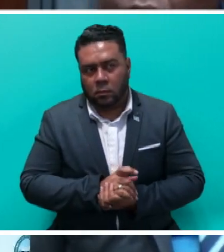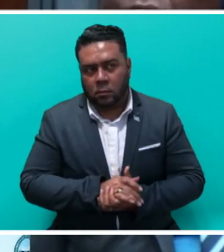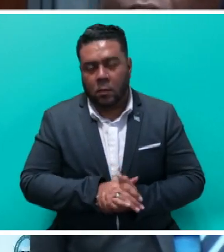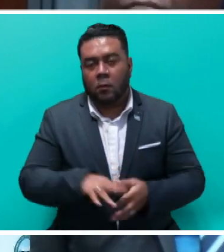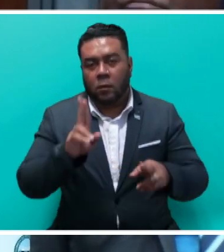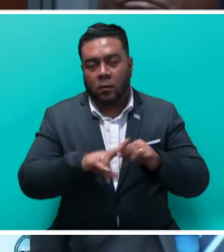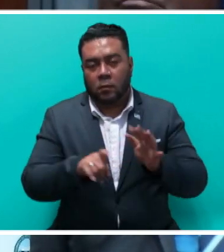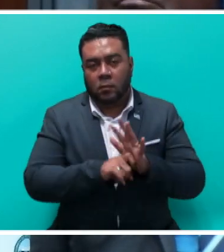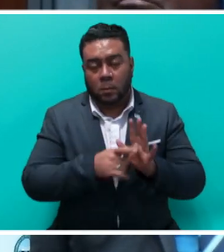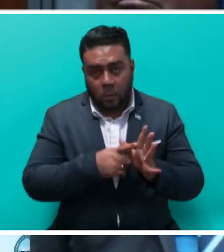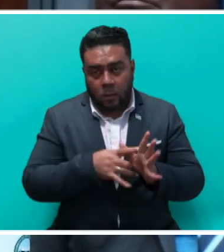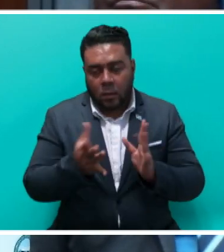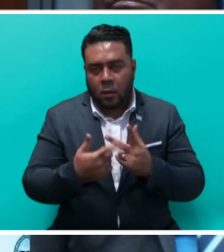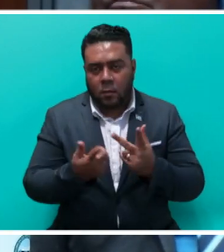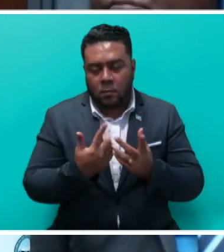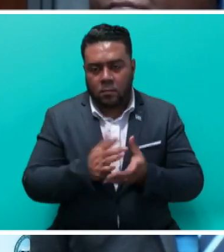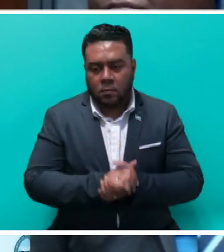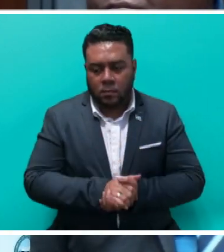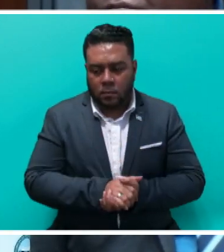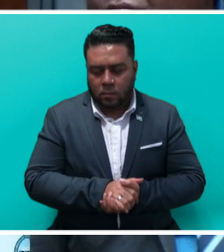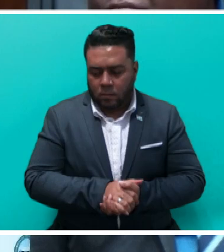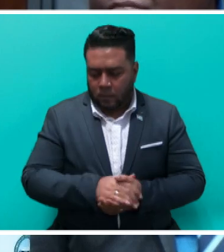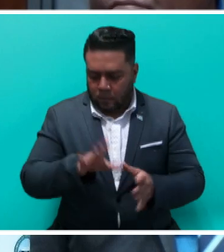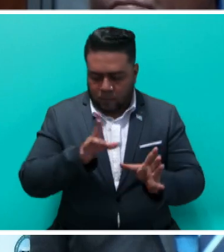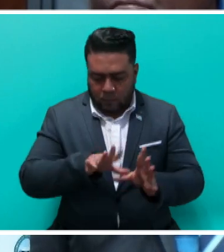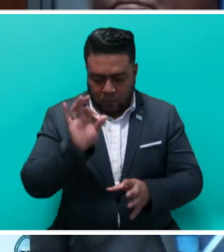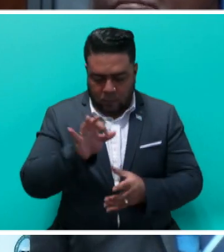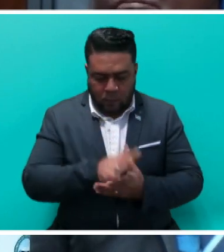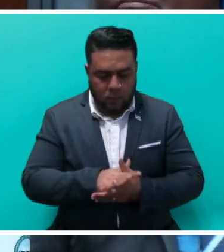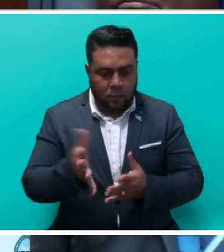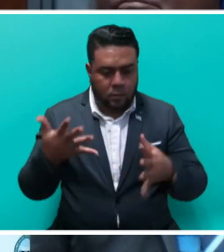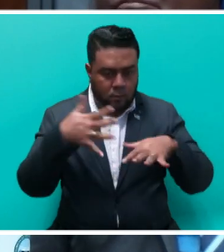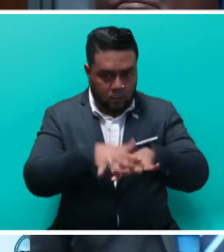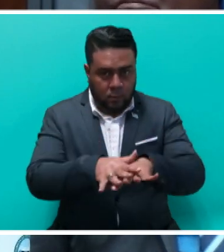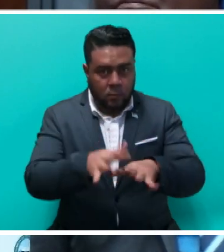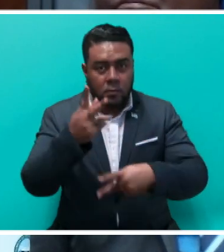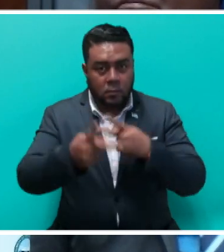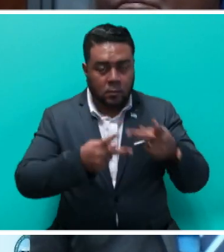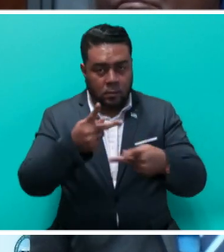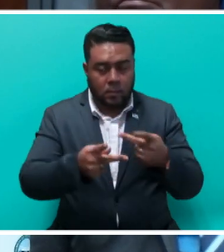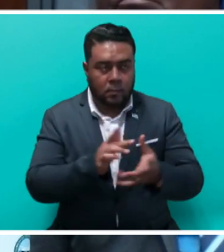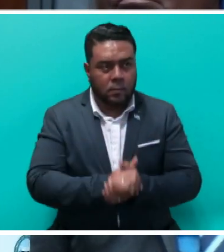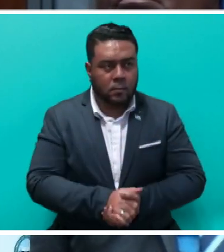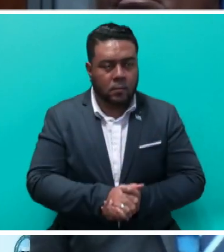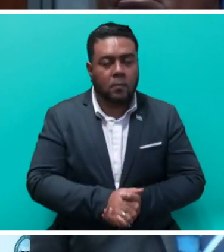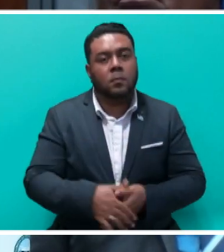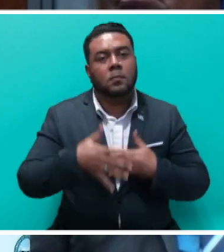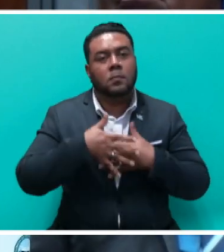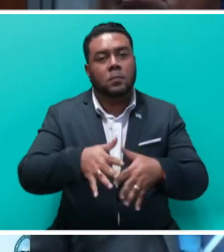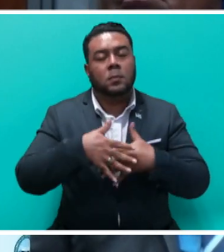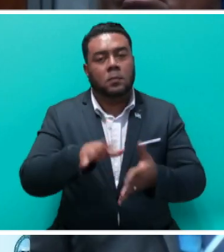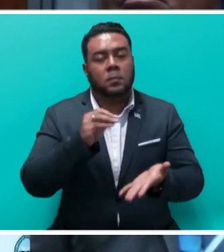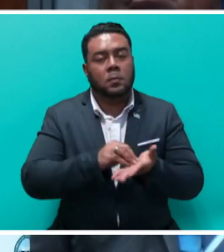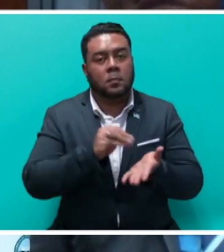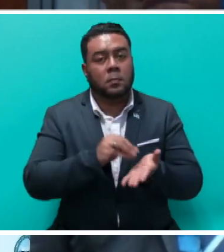and municipal councils. This is the absence of a streamlined, integrated process for handling public service vehicles, or